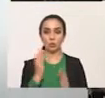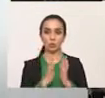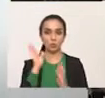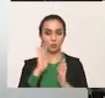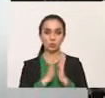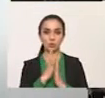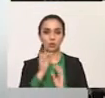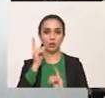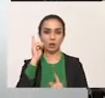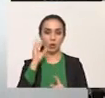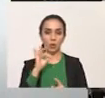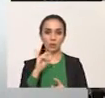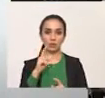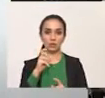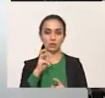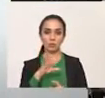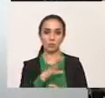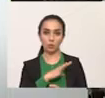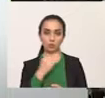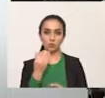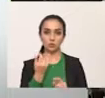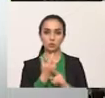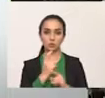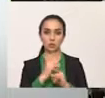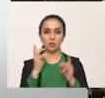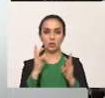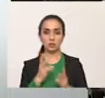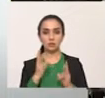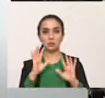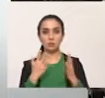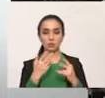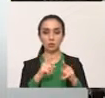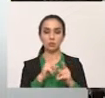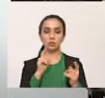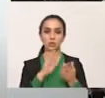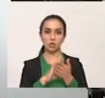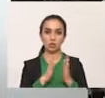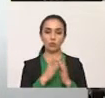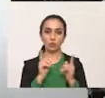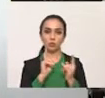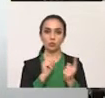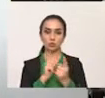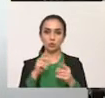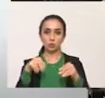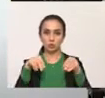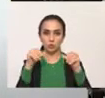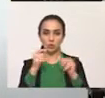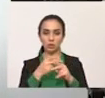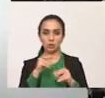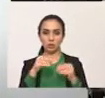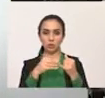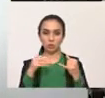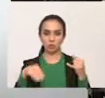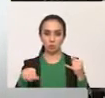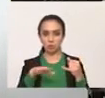ham qadimiy organizmlar bo'lib, juda ekstremal sharoitlarda ham uchraydi. Hatto sho'r yerlarda,